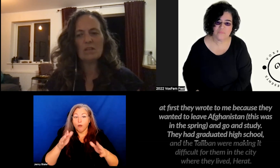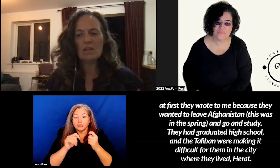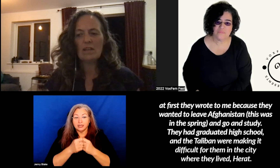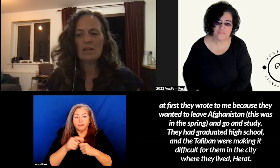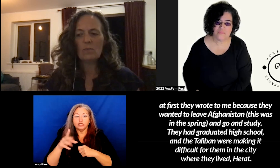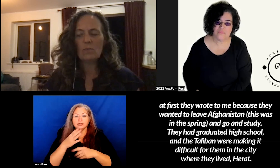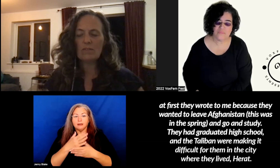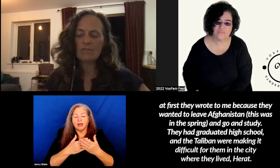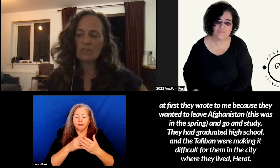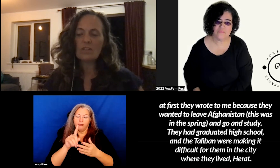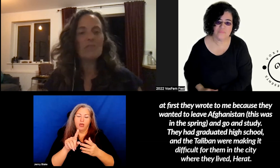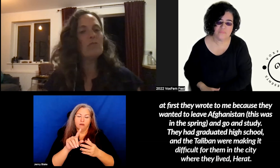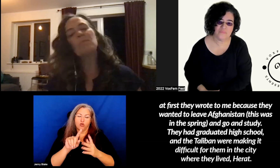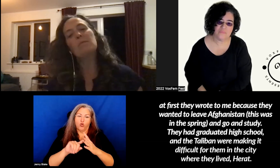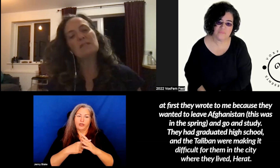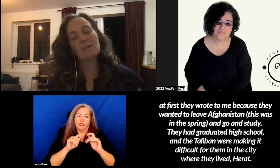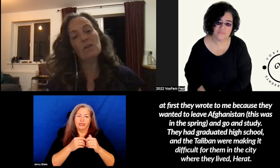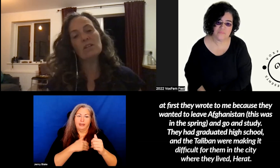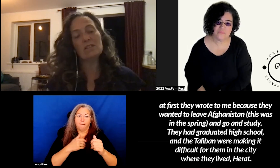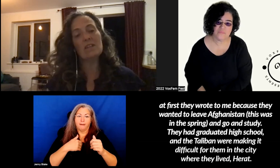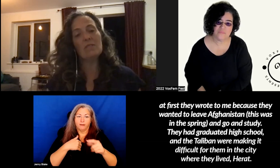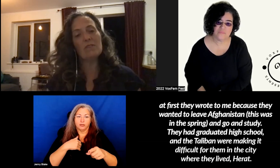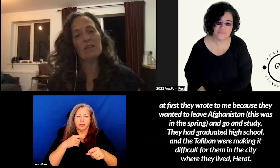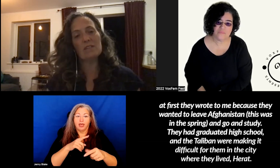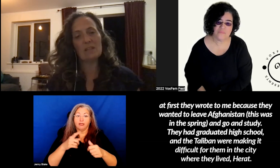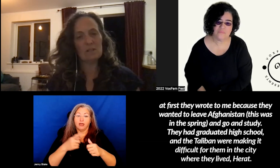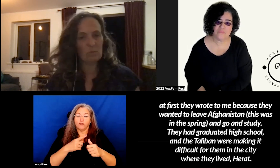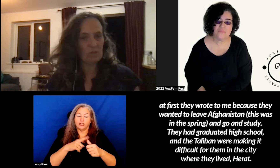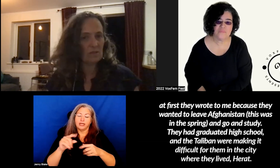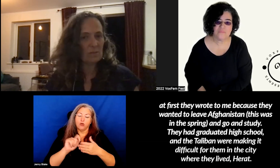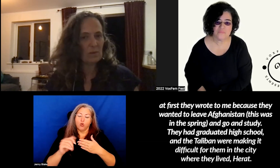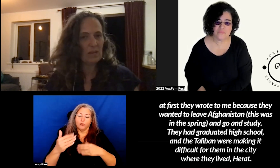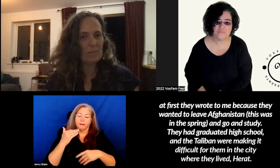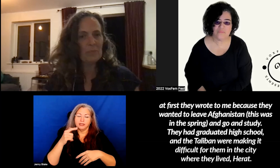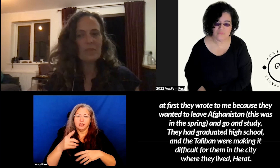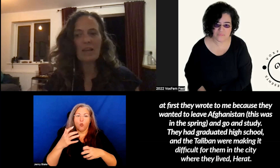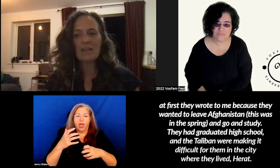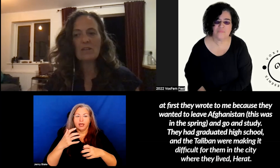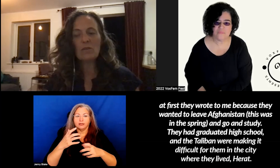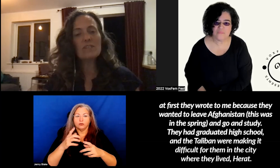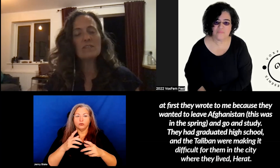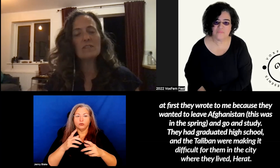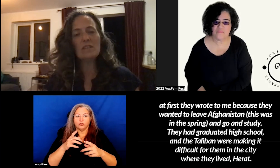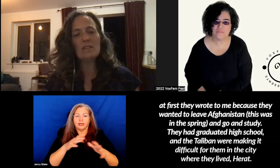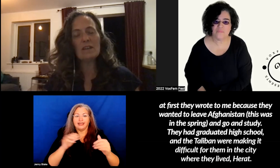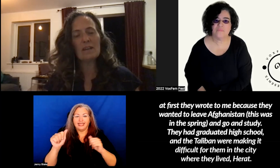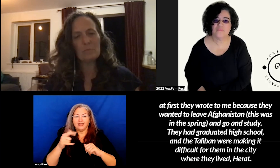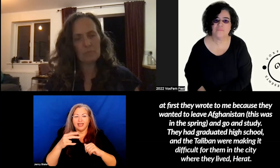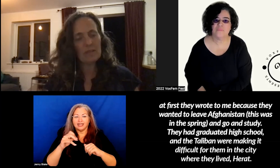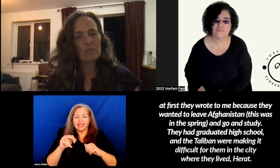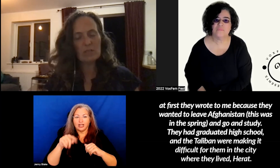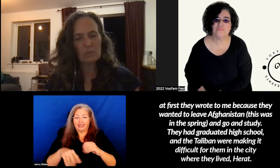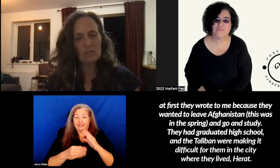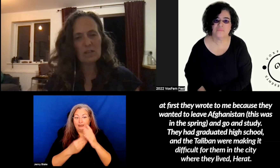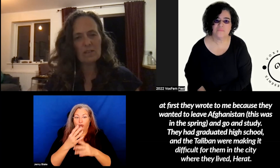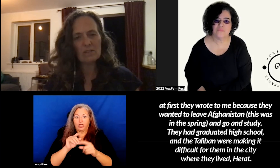members, at first they wrote to me because they wanted to leave Afghanistan. This was in the spring, and go and study.